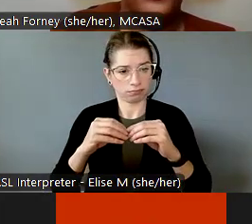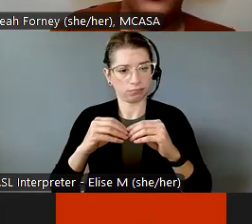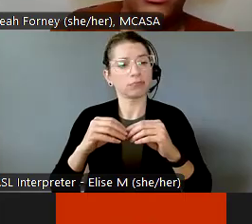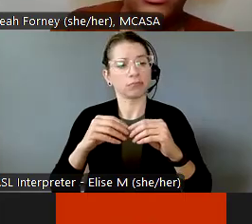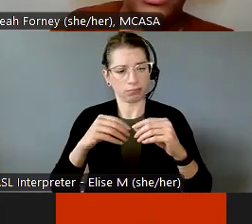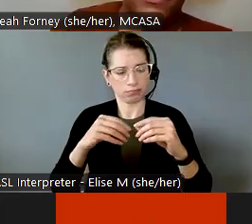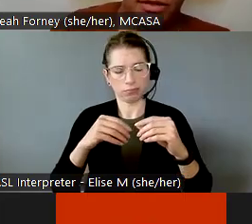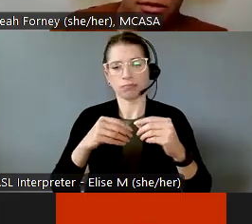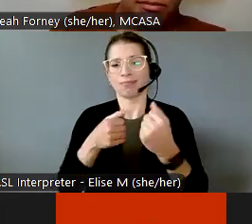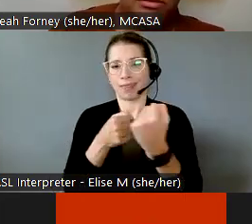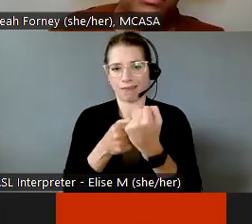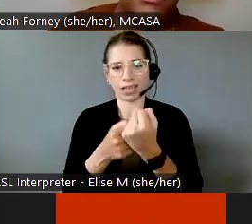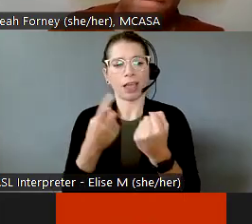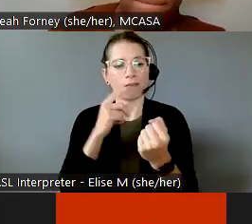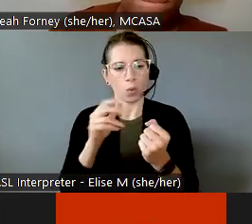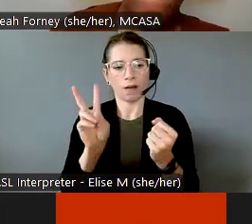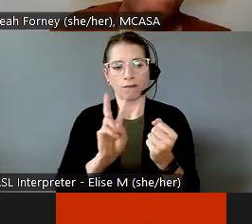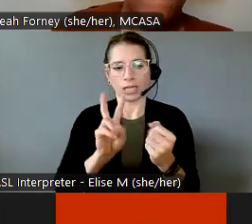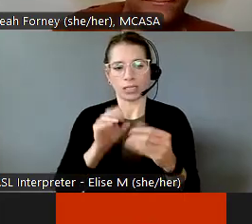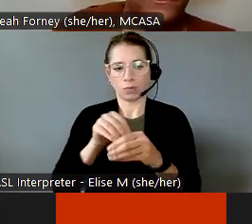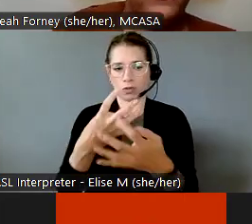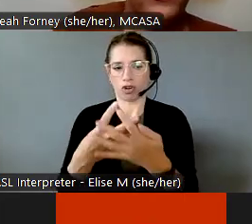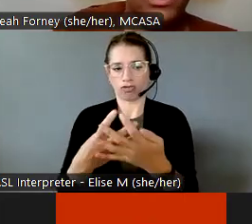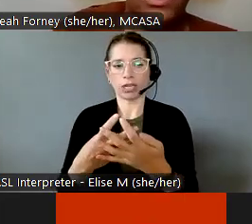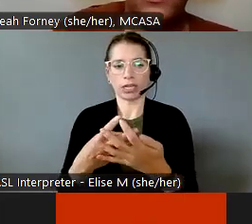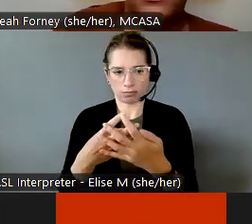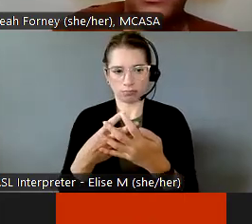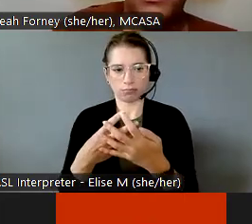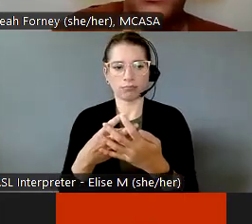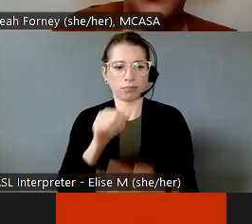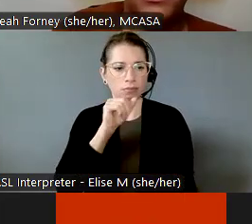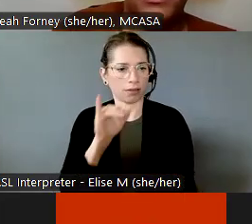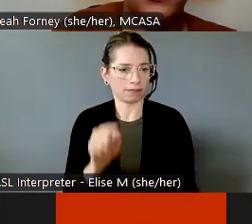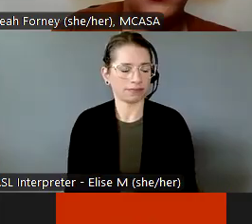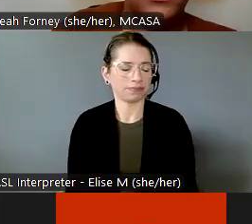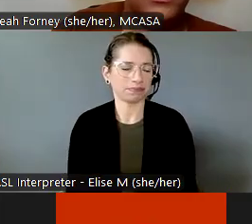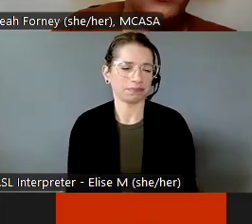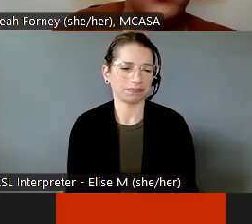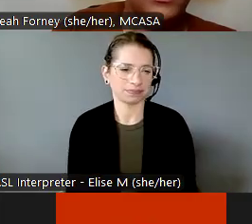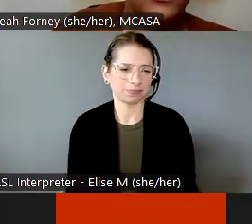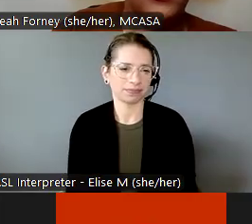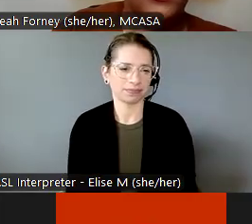Advocate for incarcerated victims. I love it.